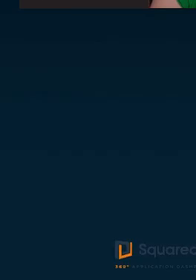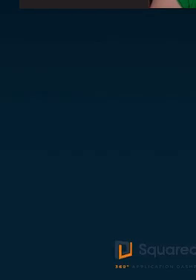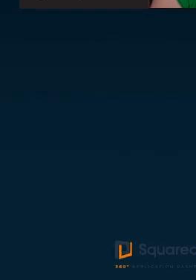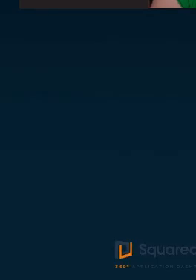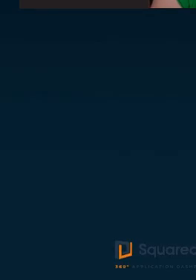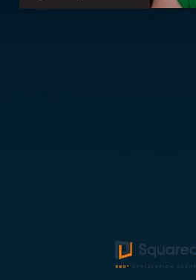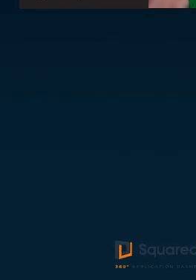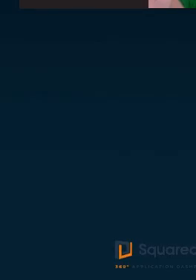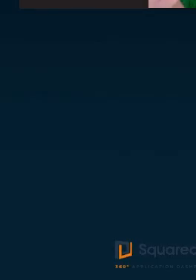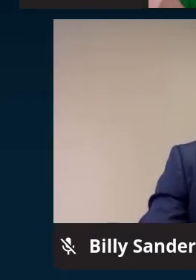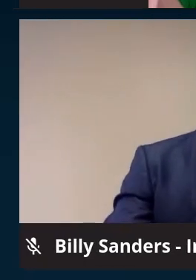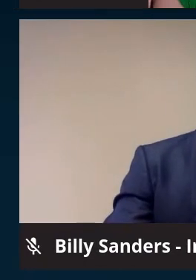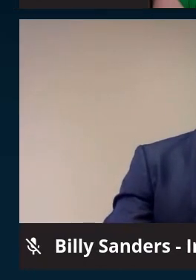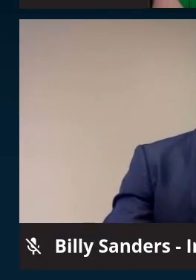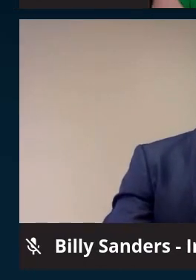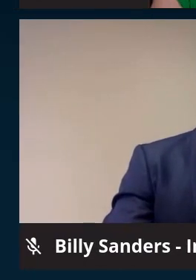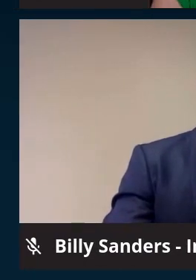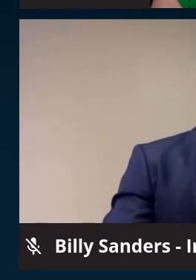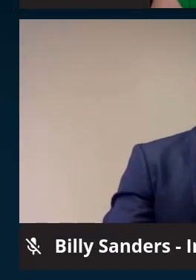Bye-bye. Bye.